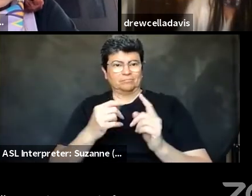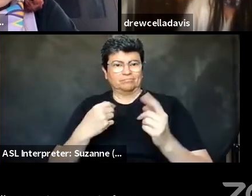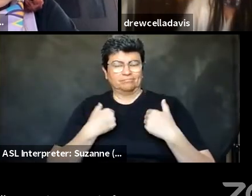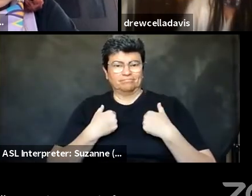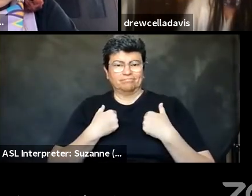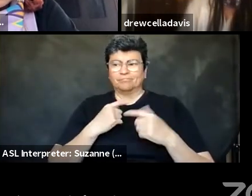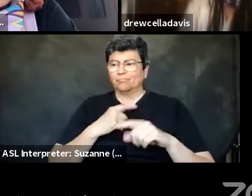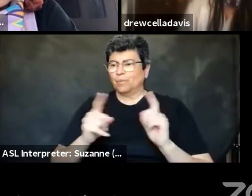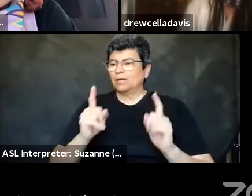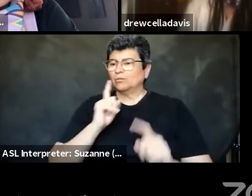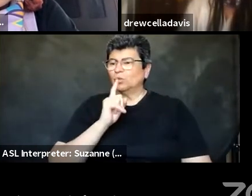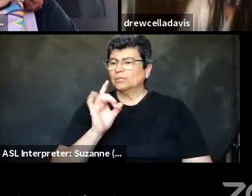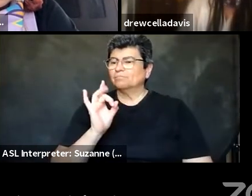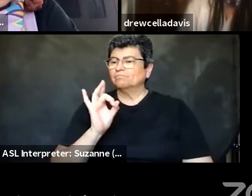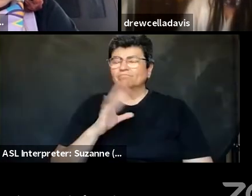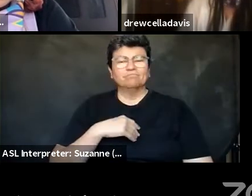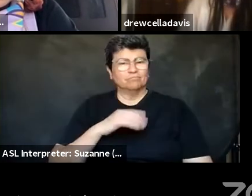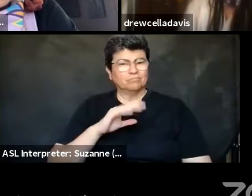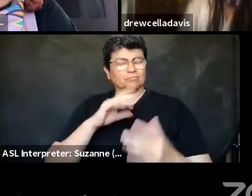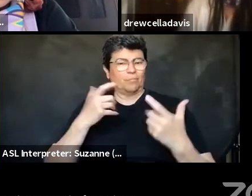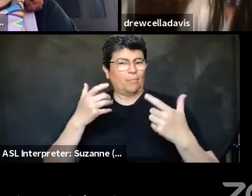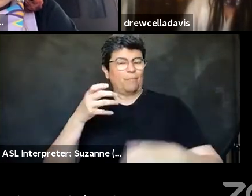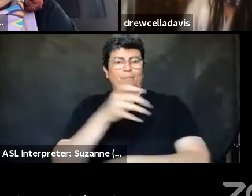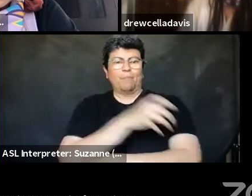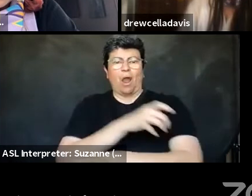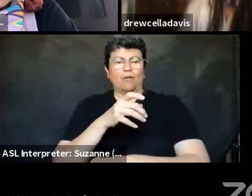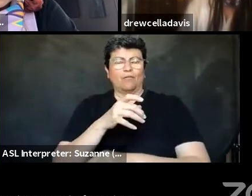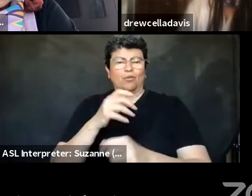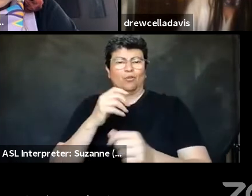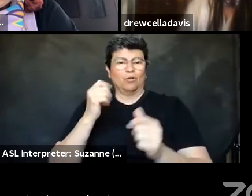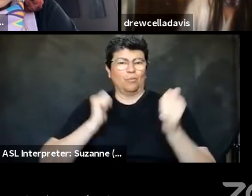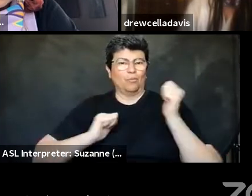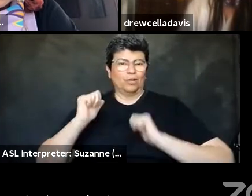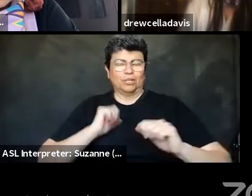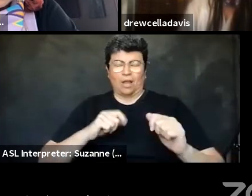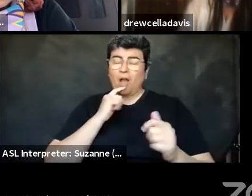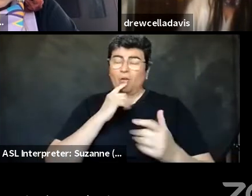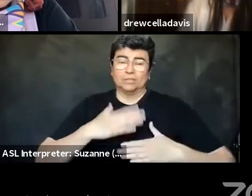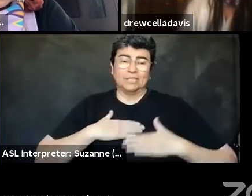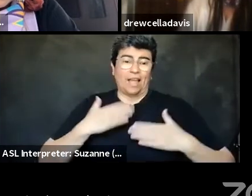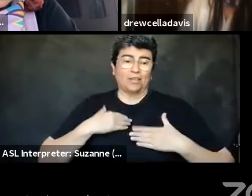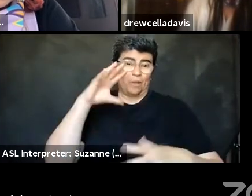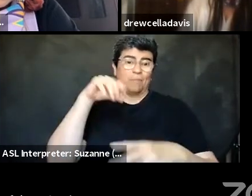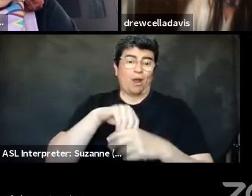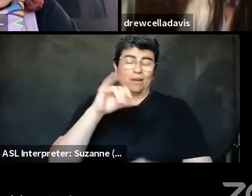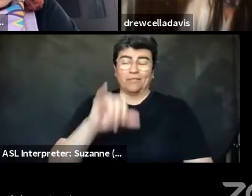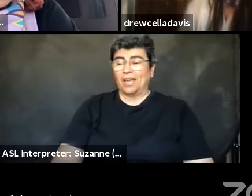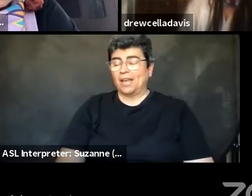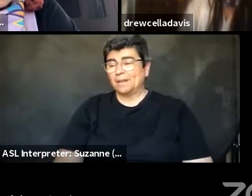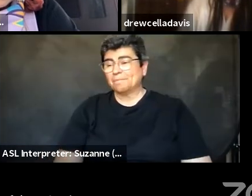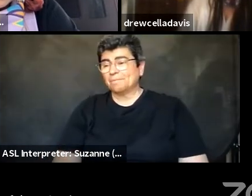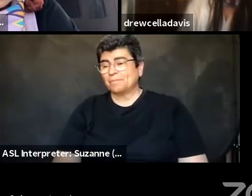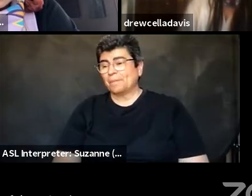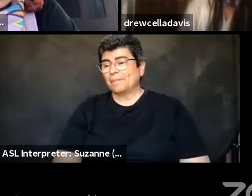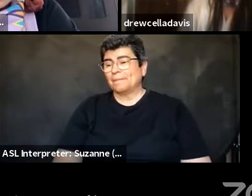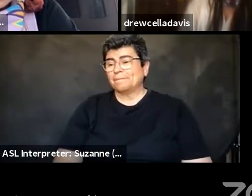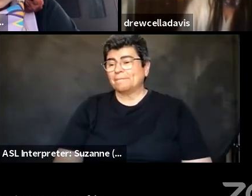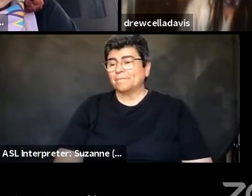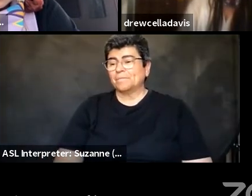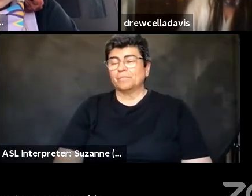But it was a powerful production, and I was glad to have been a part of it. And